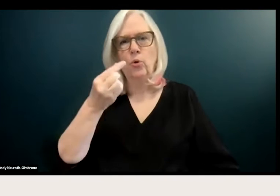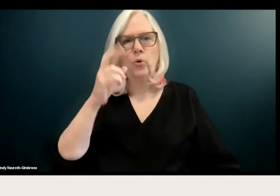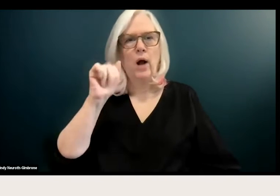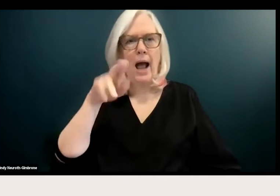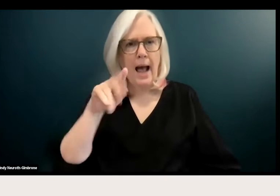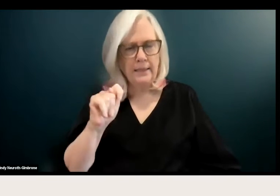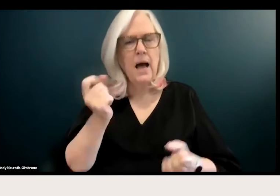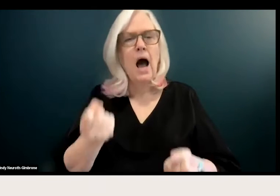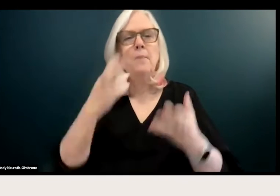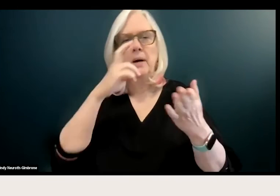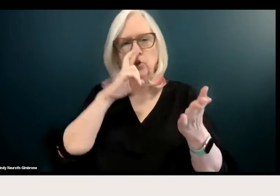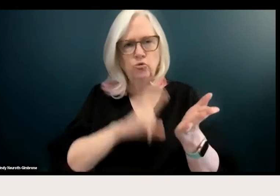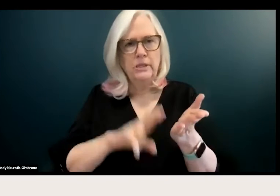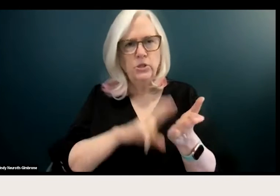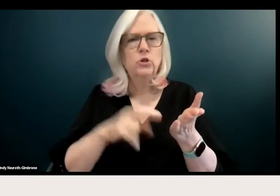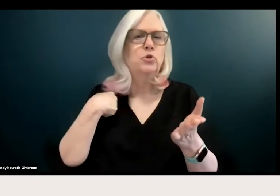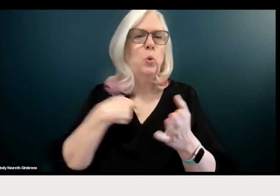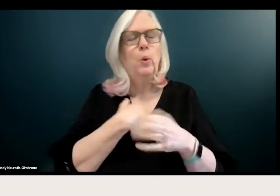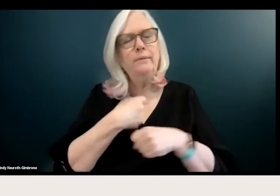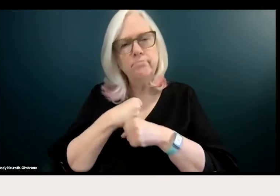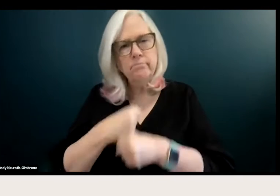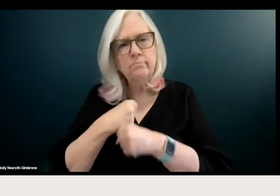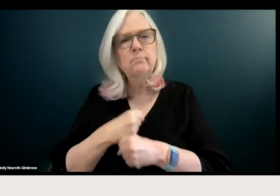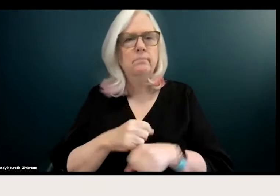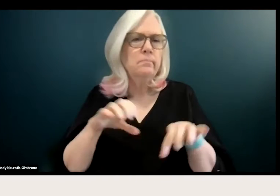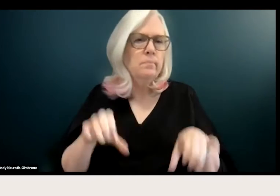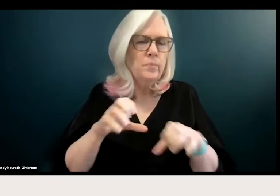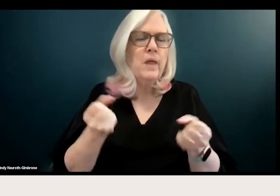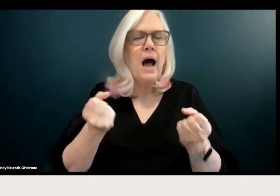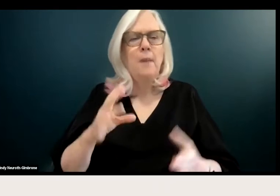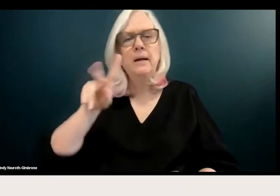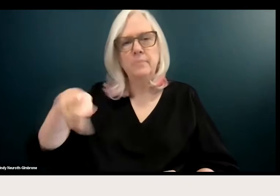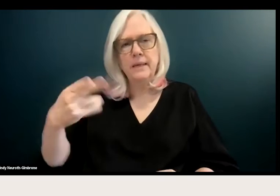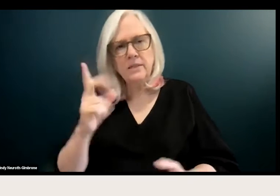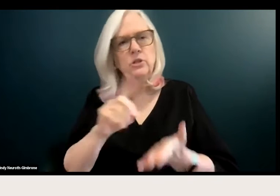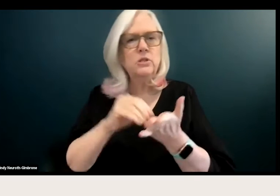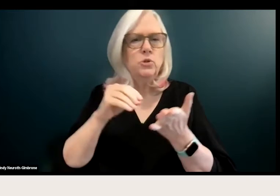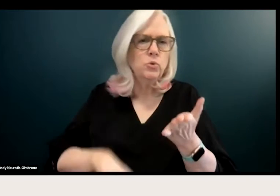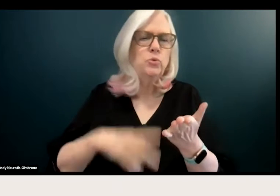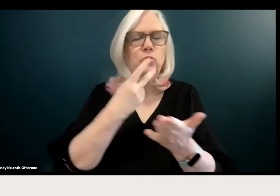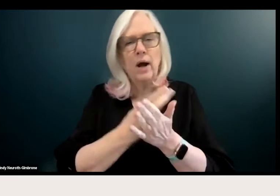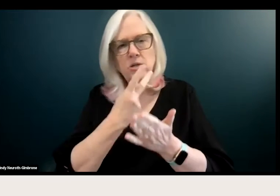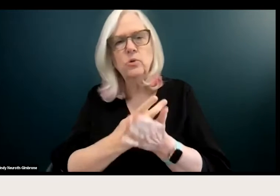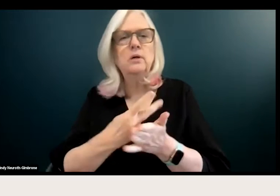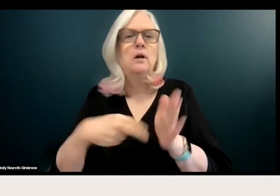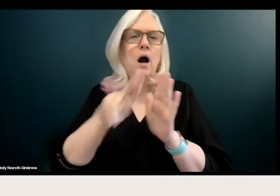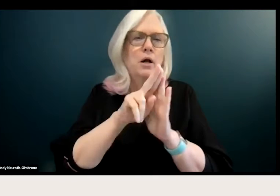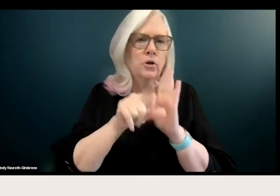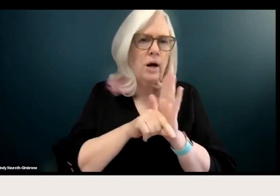actually producing, as well as, how many programs, doctoral programs, graduate programs, and undergraduate programs we